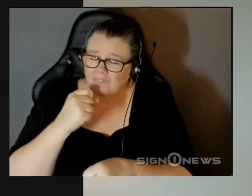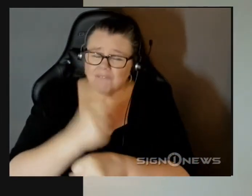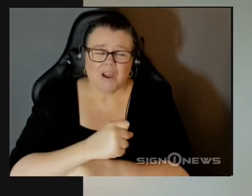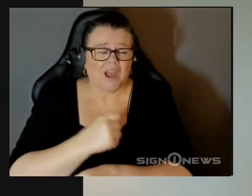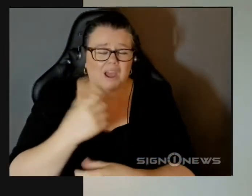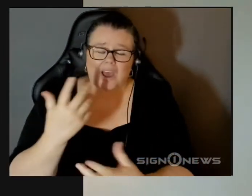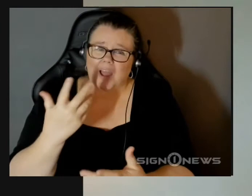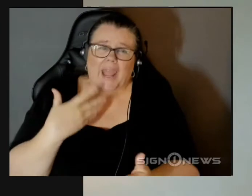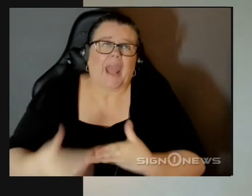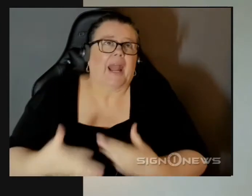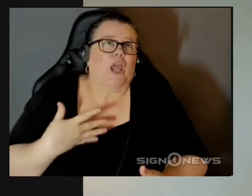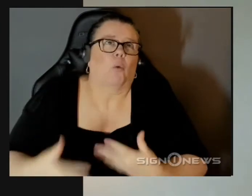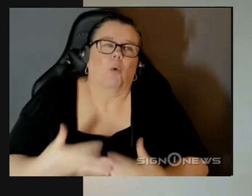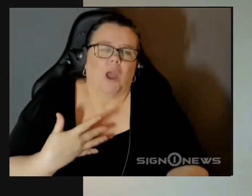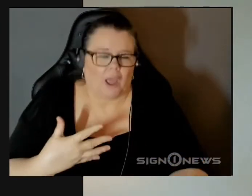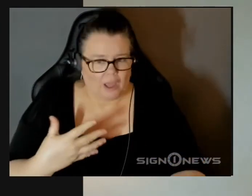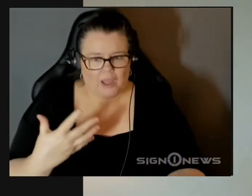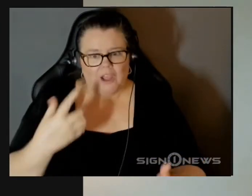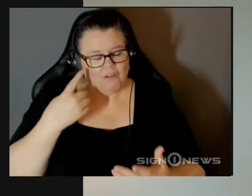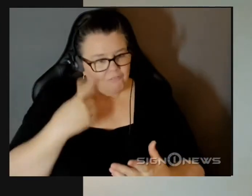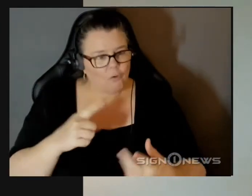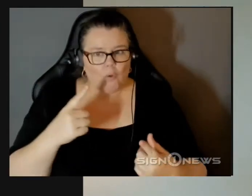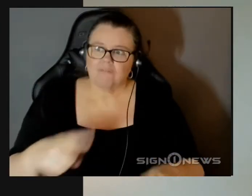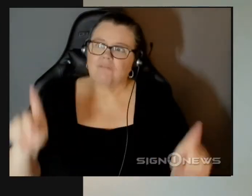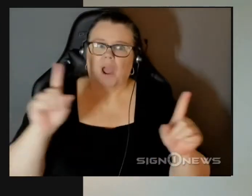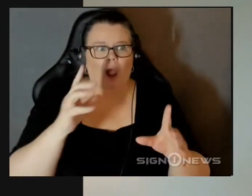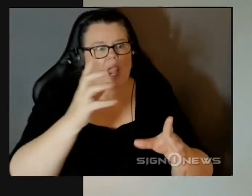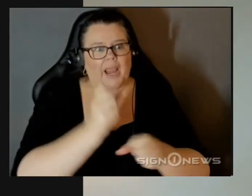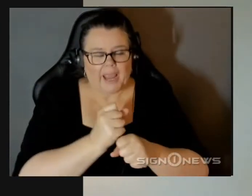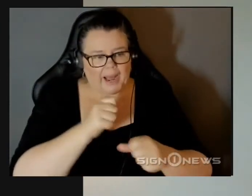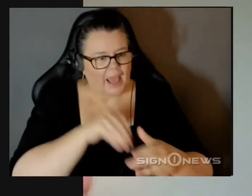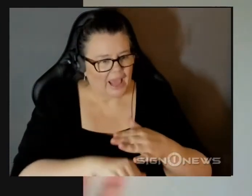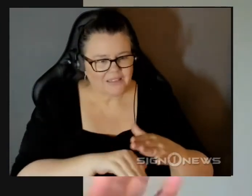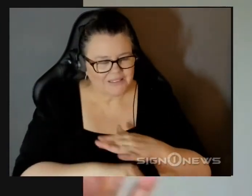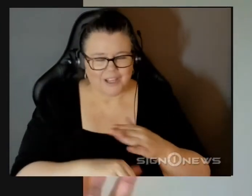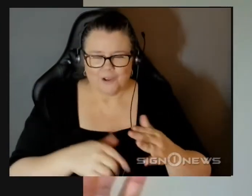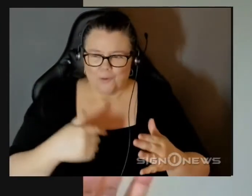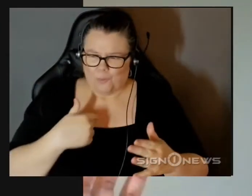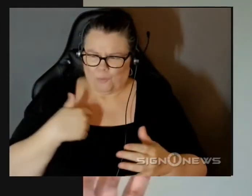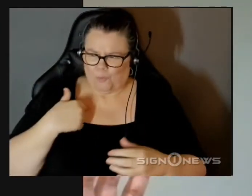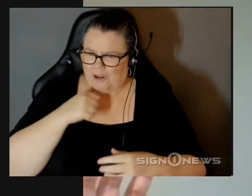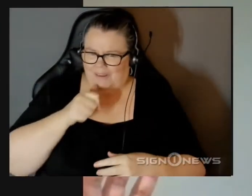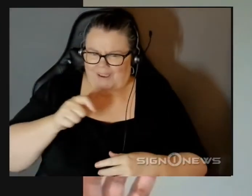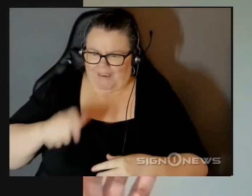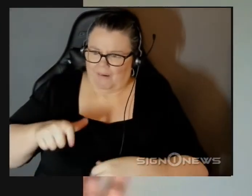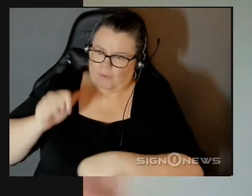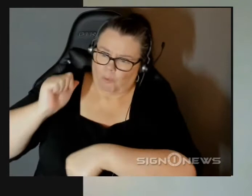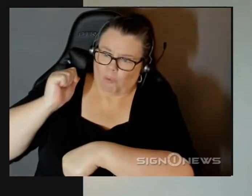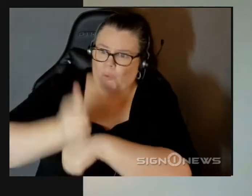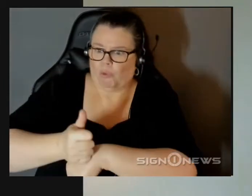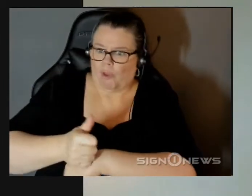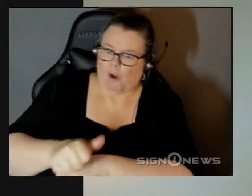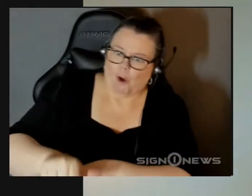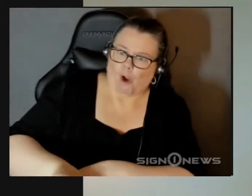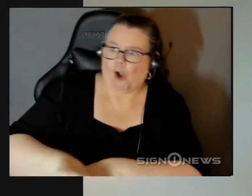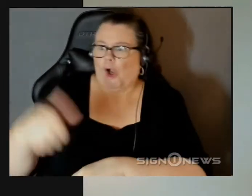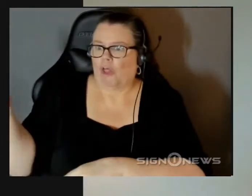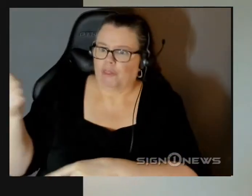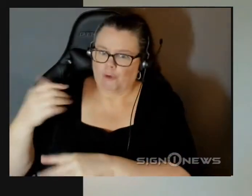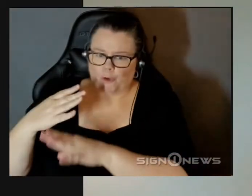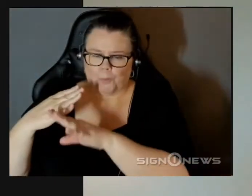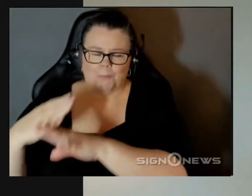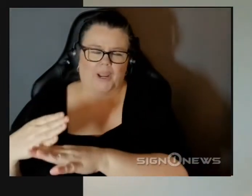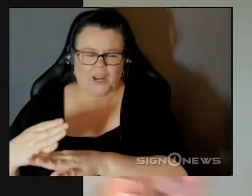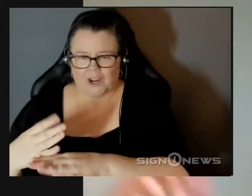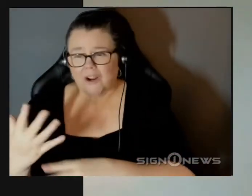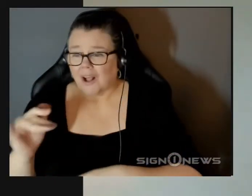access, that like you wouldn't want to interject another barrier, right? I will read through 12 years of education records